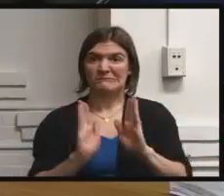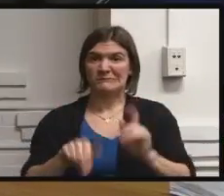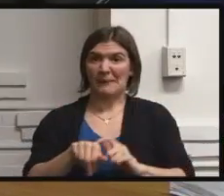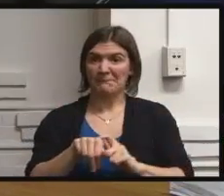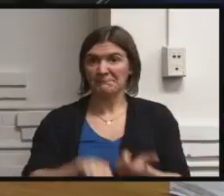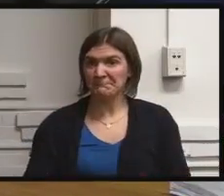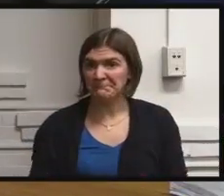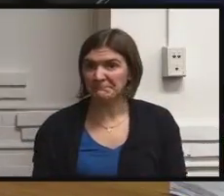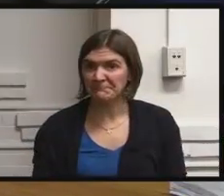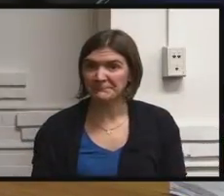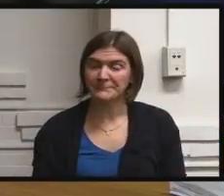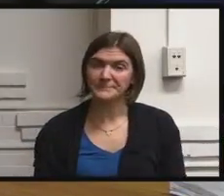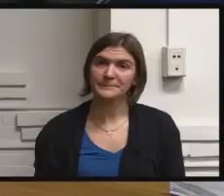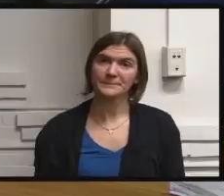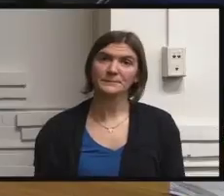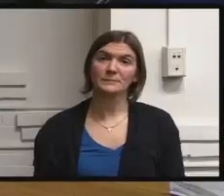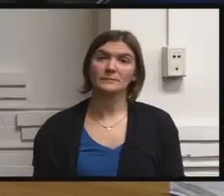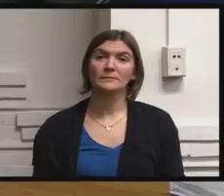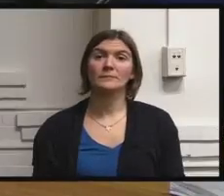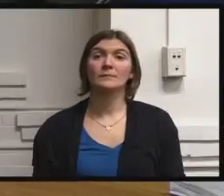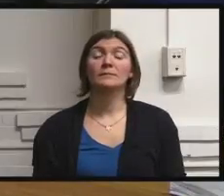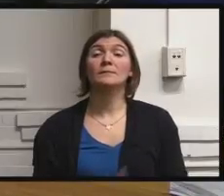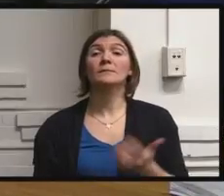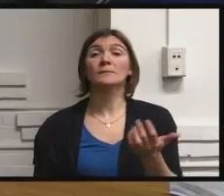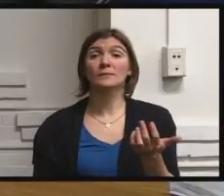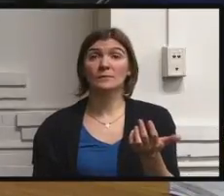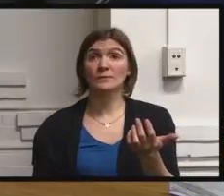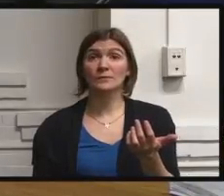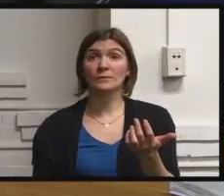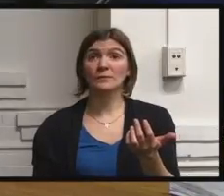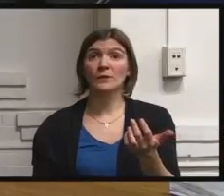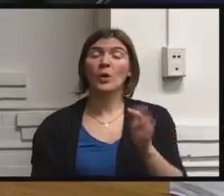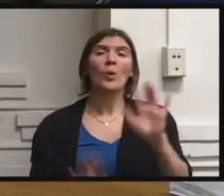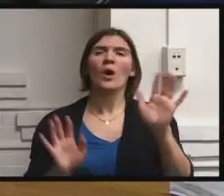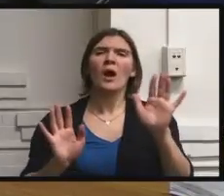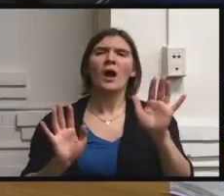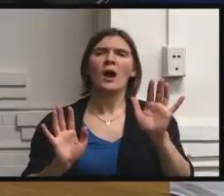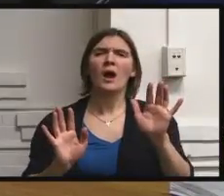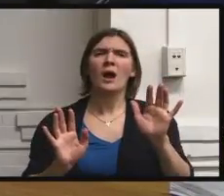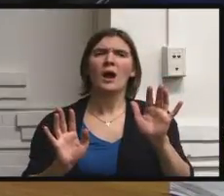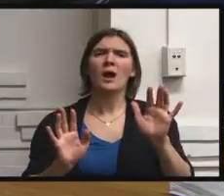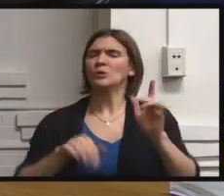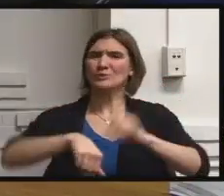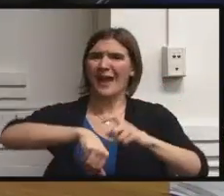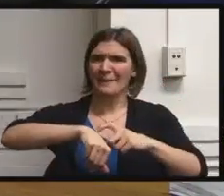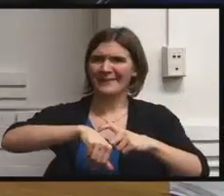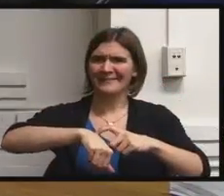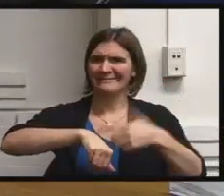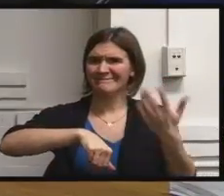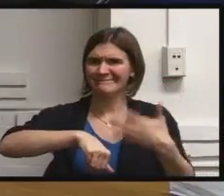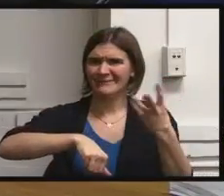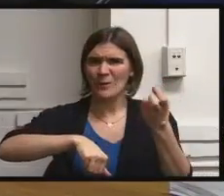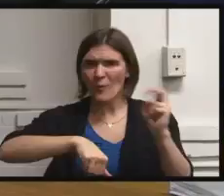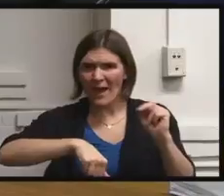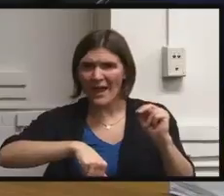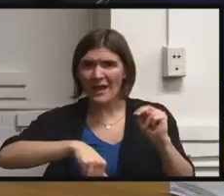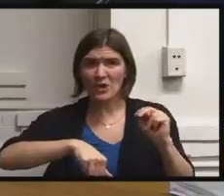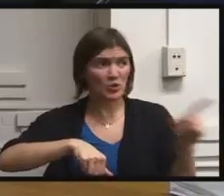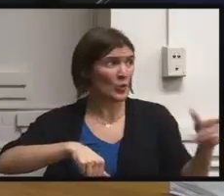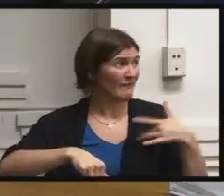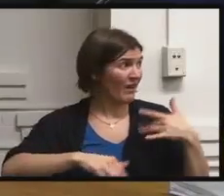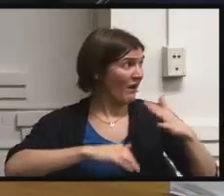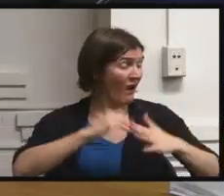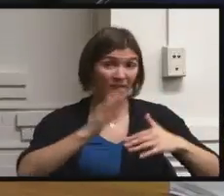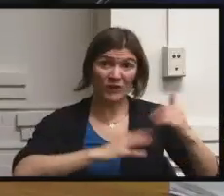that we're contemplating. The question then became, let's talk about that timing issue first. Is everybody